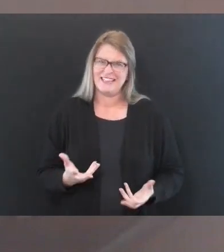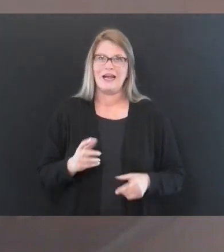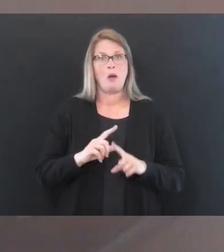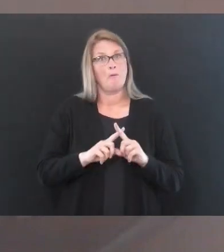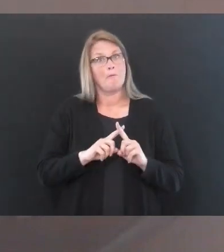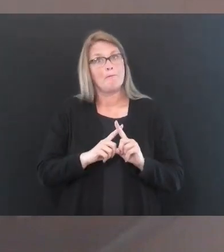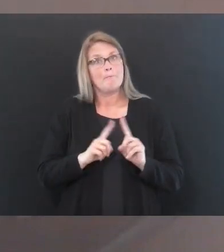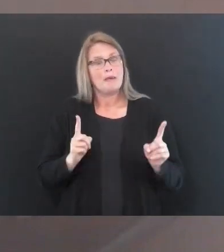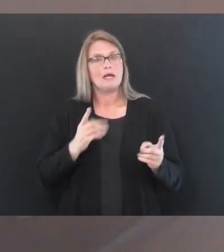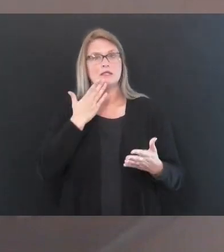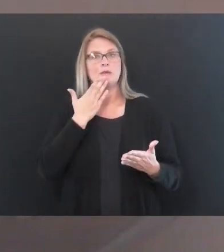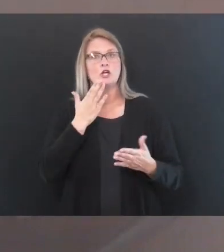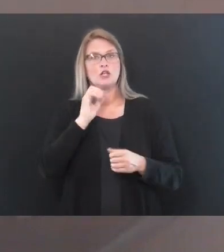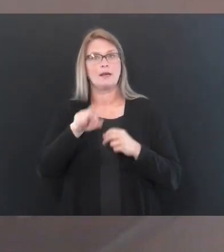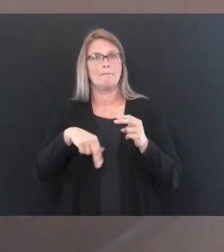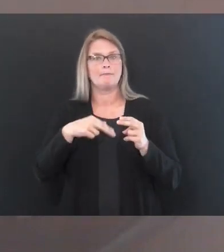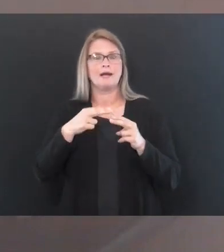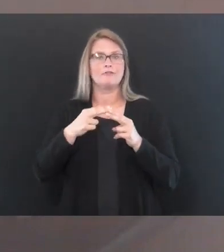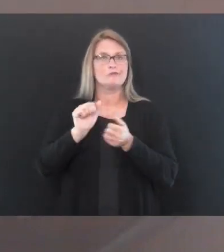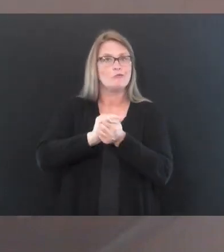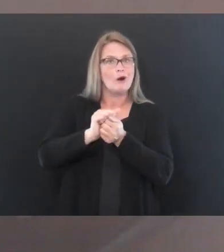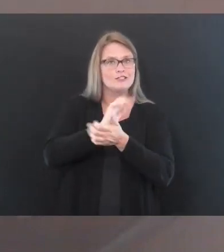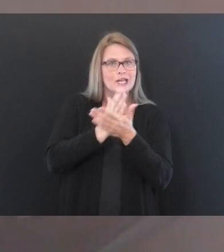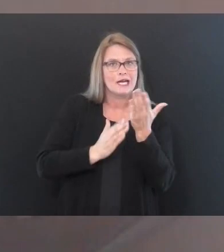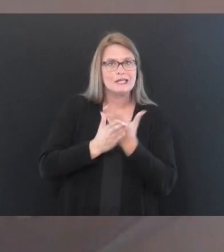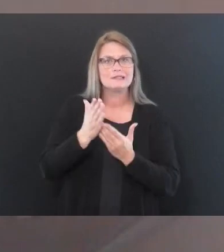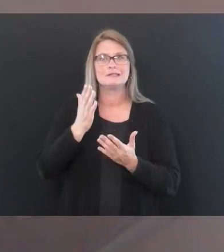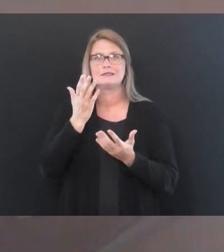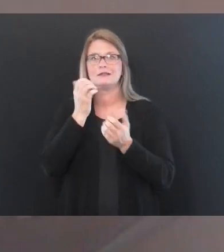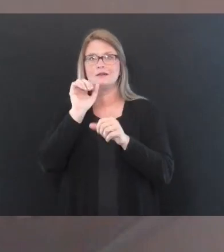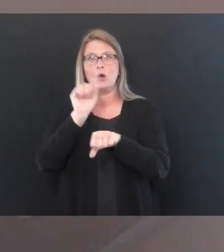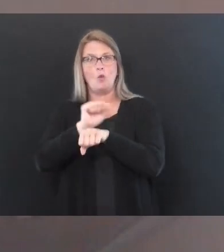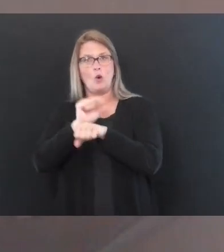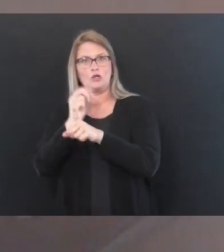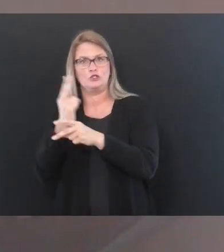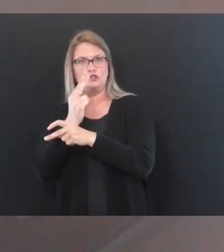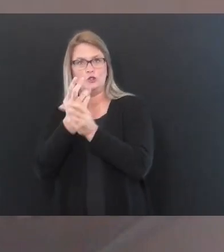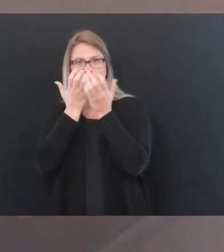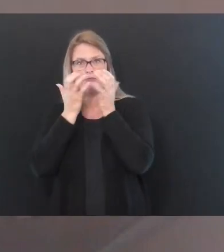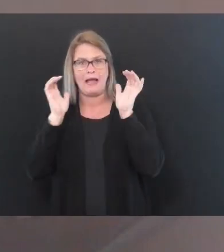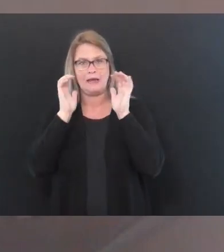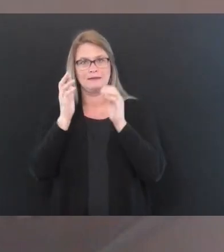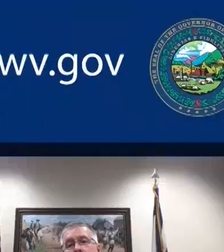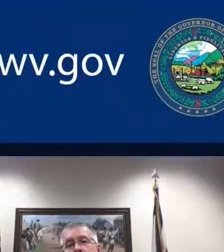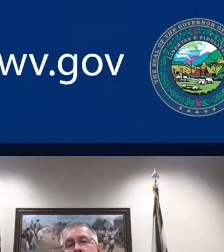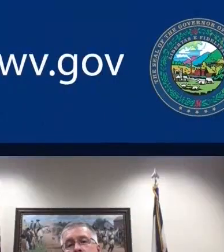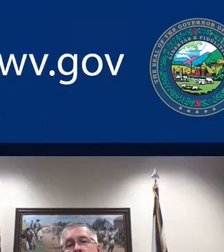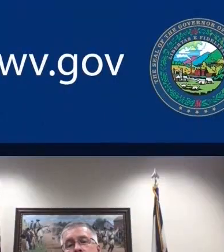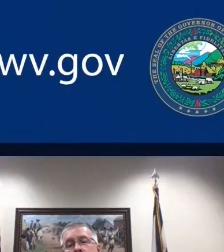about good hygiene for the workers, face masks, and then close monitoring.